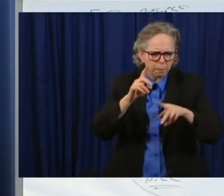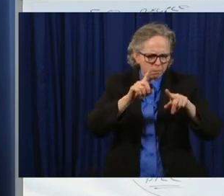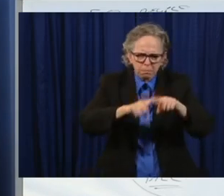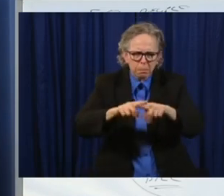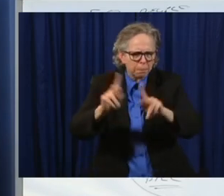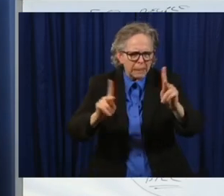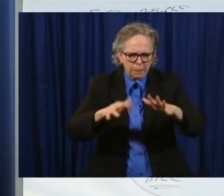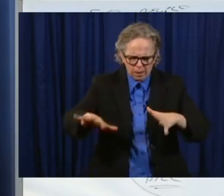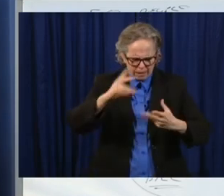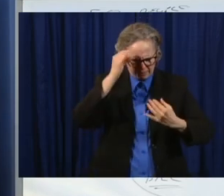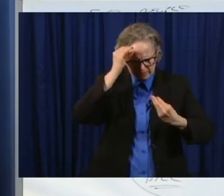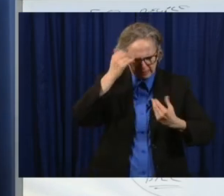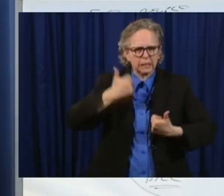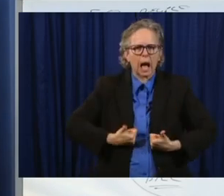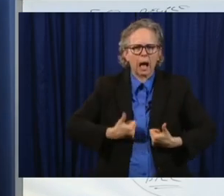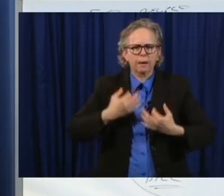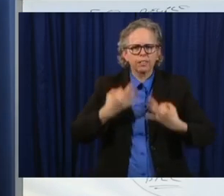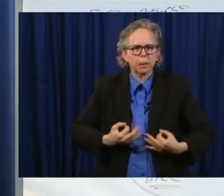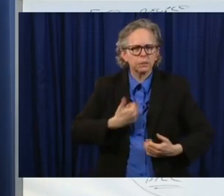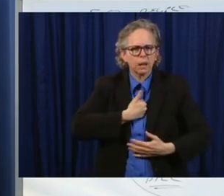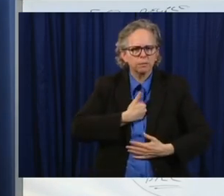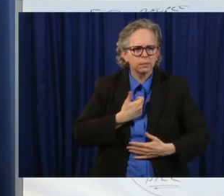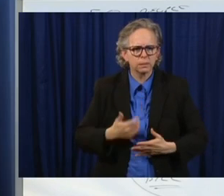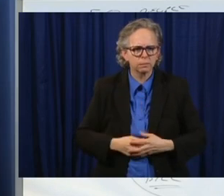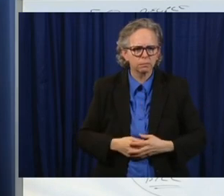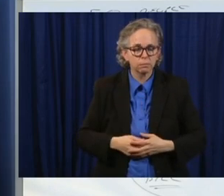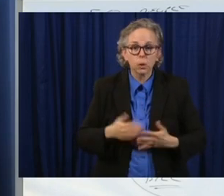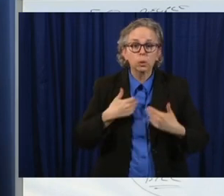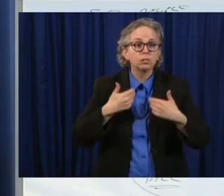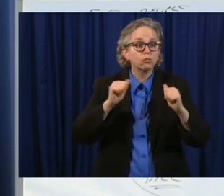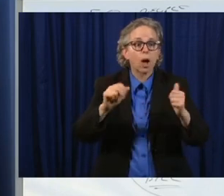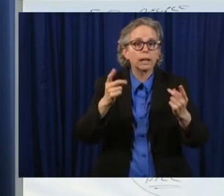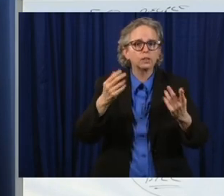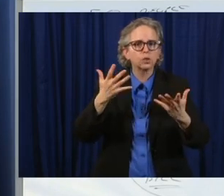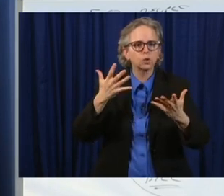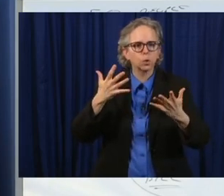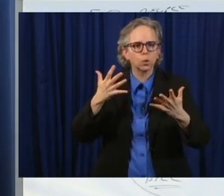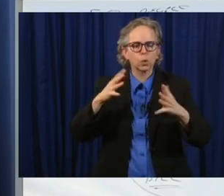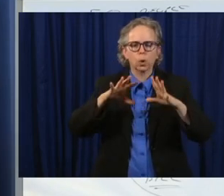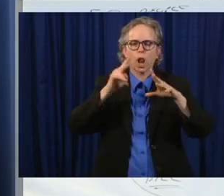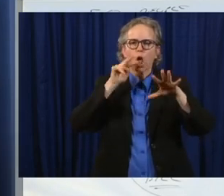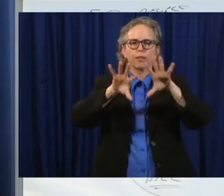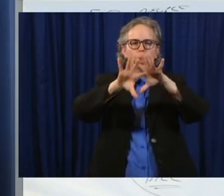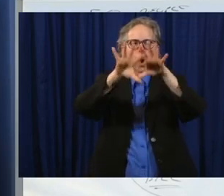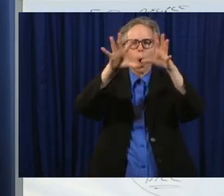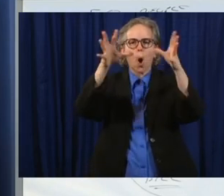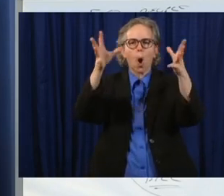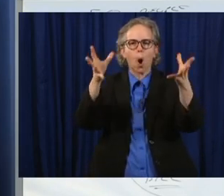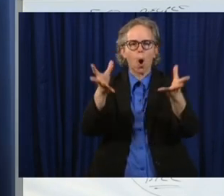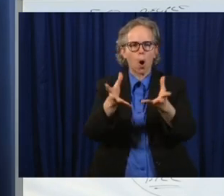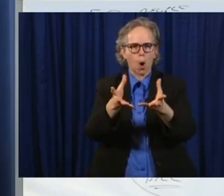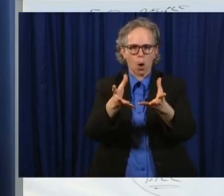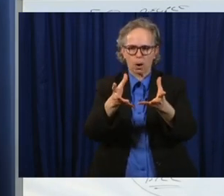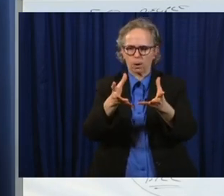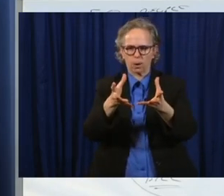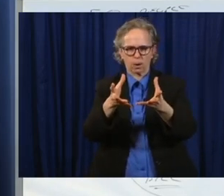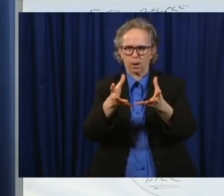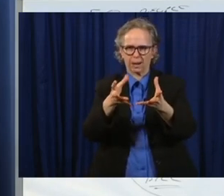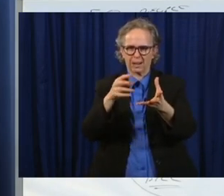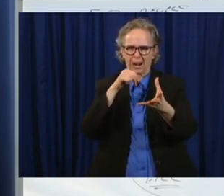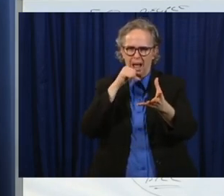whole. We're trying to make sure that this virus doesn't spread